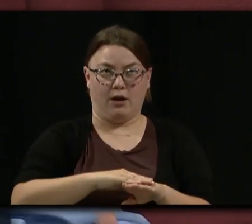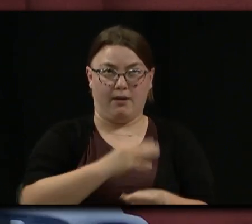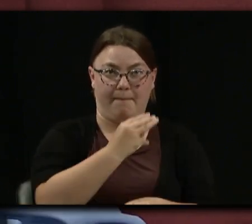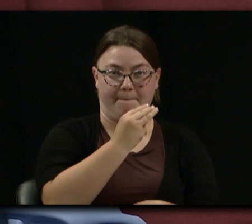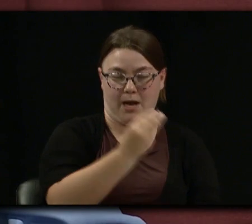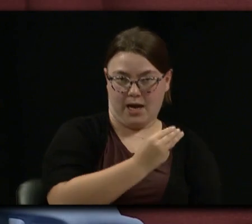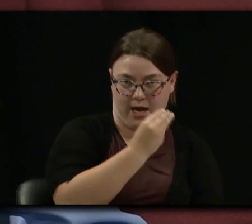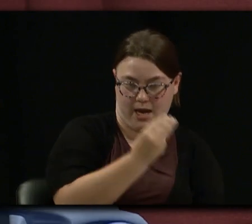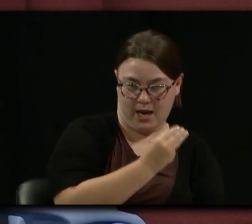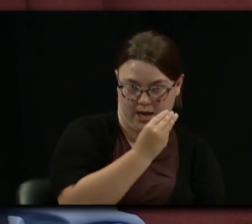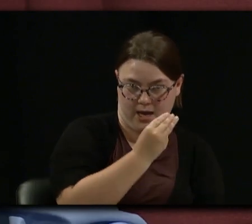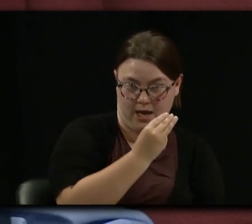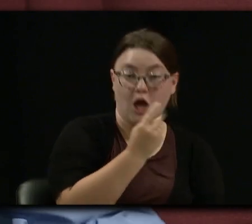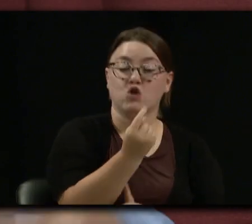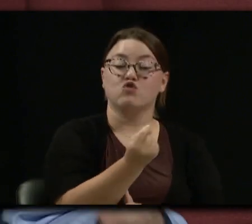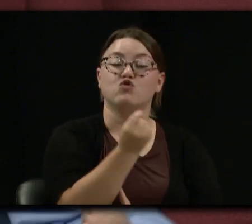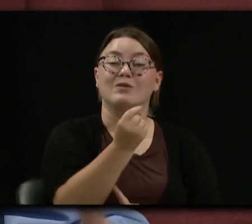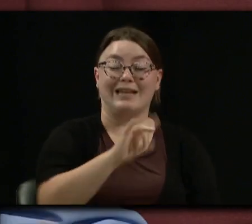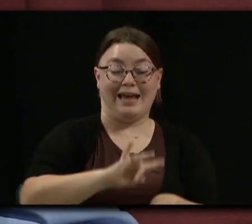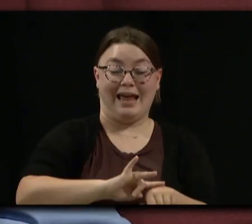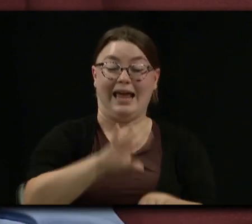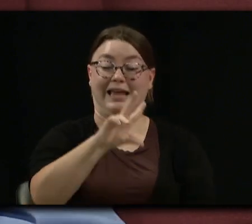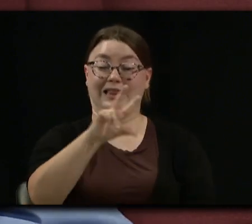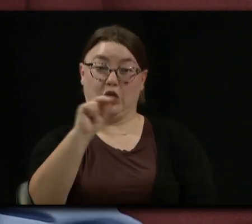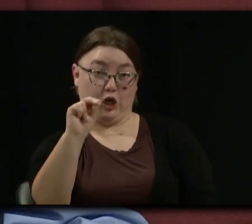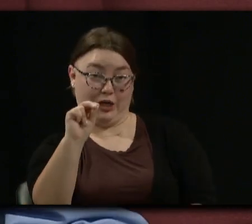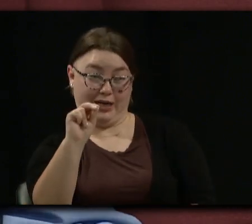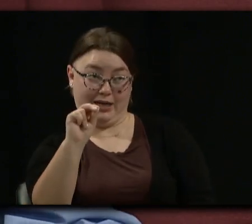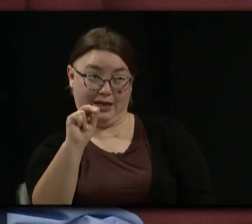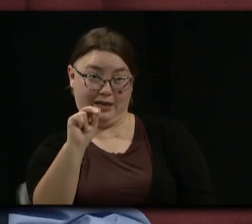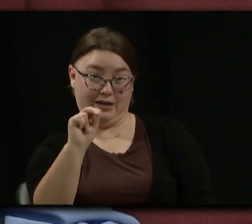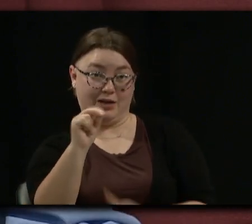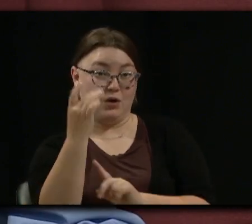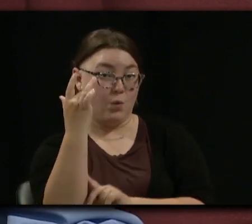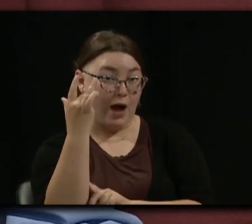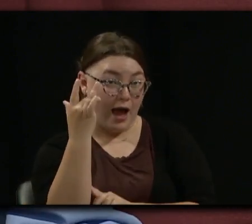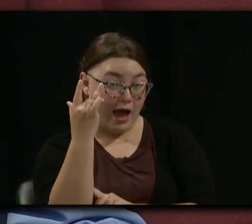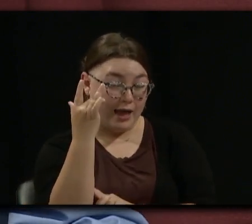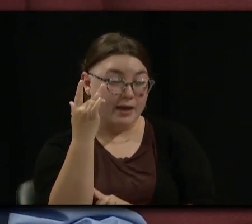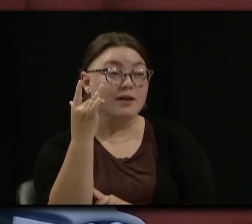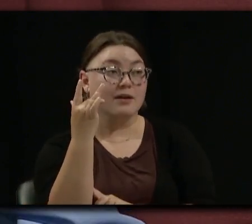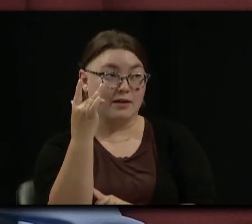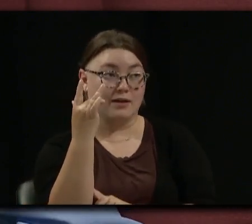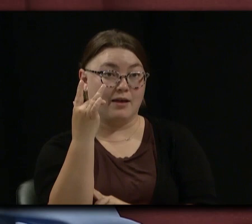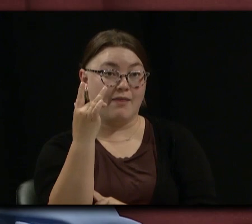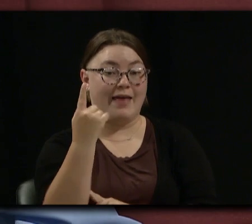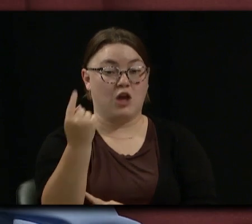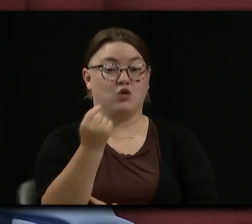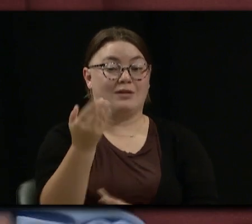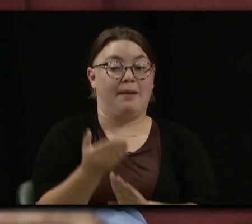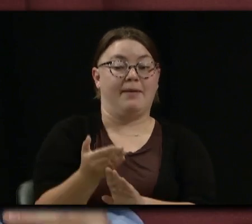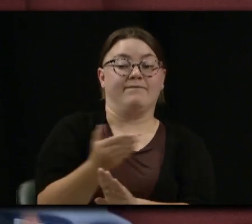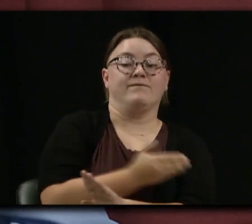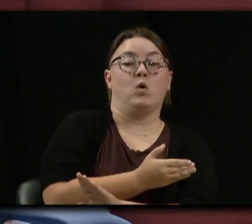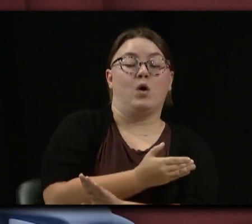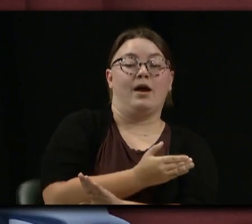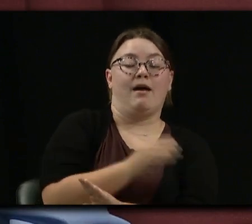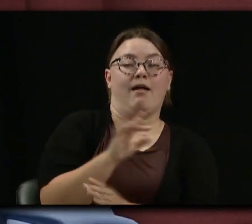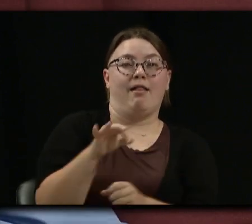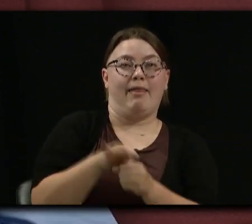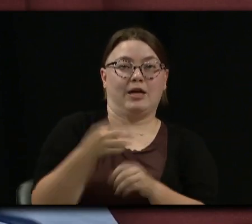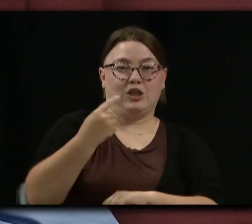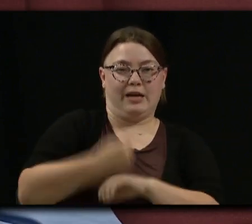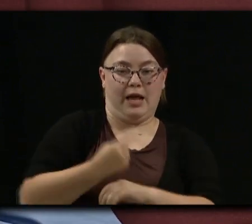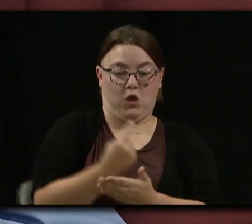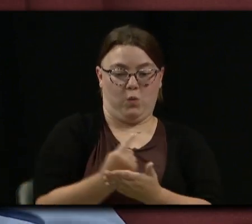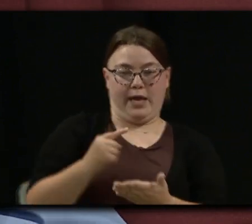to 8:30 on that Tuesday because that last Tuesday before Election Day is the last day you